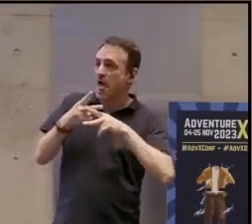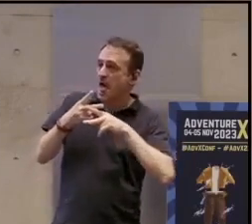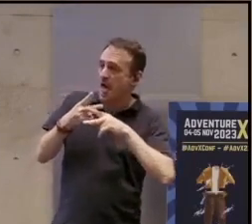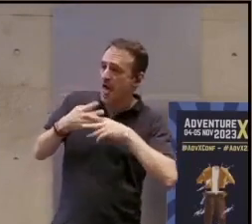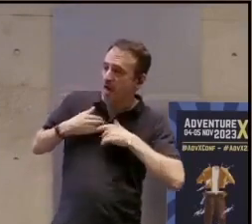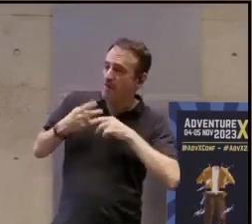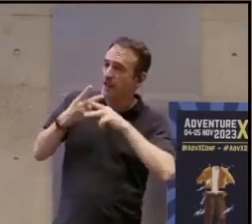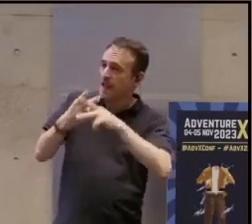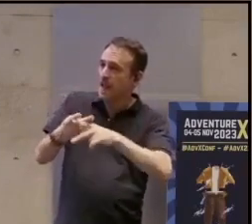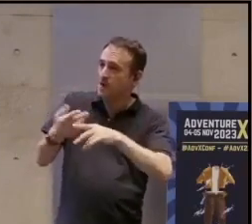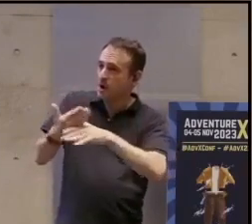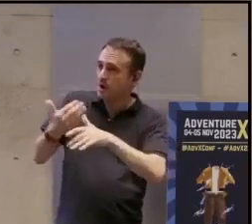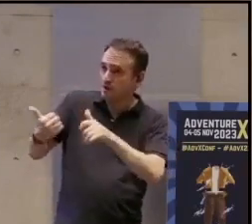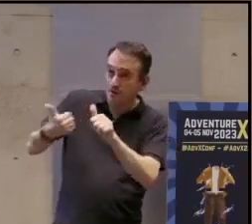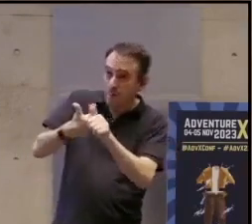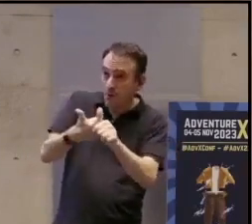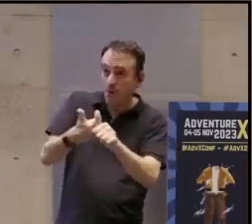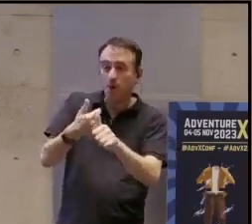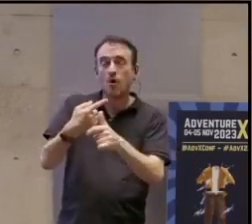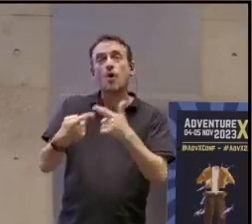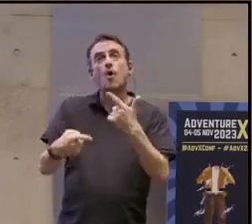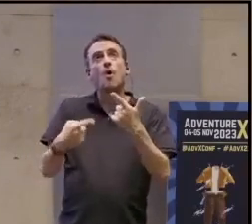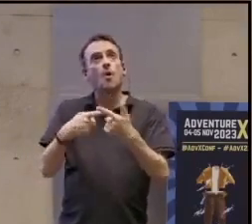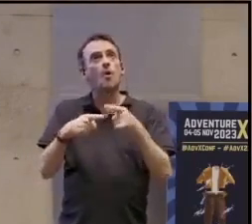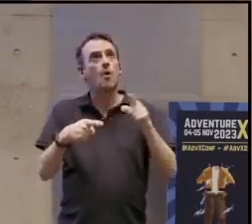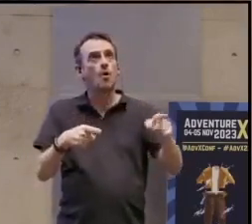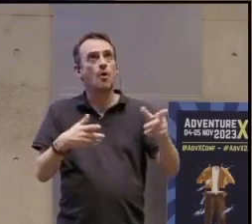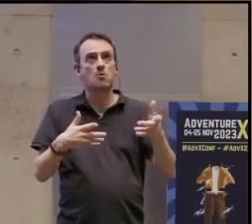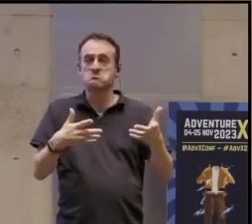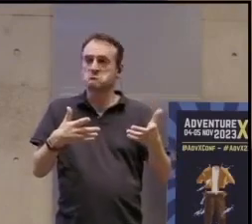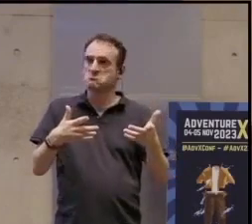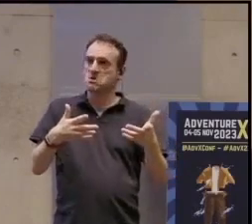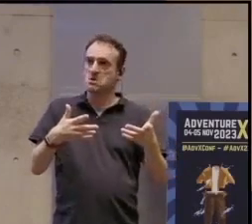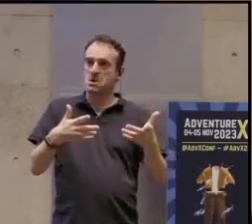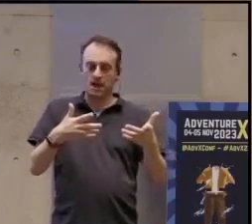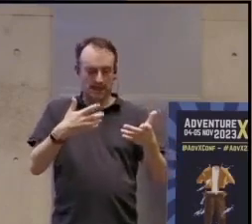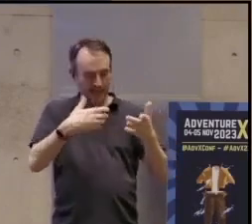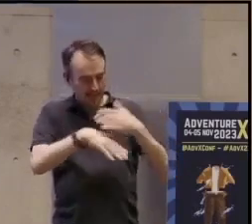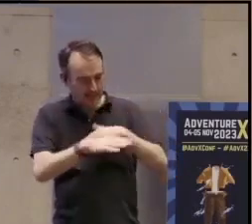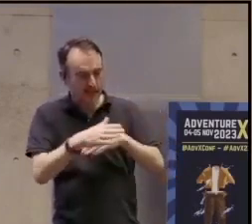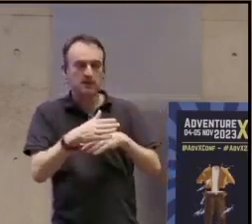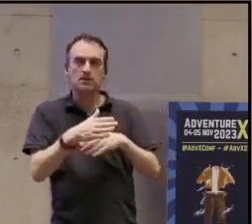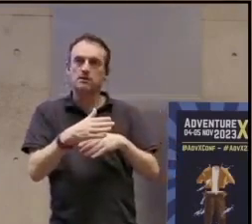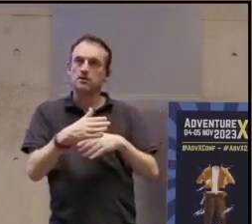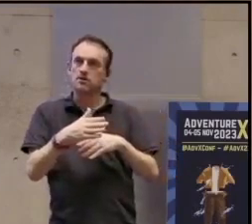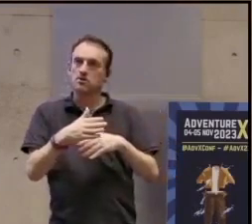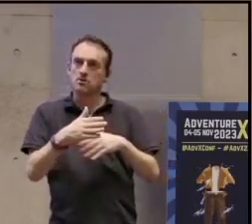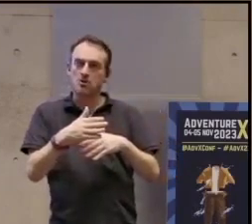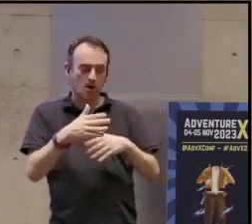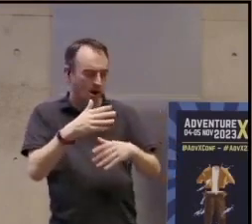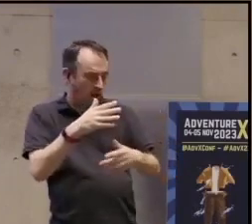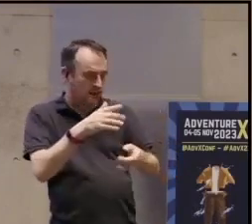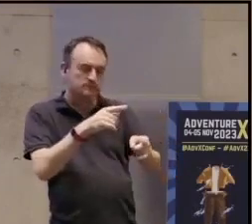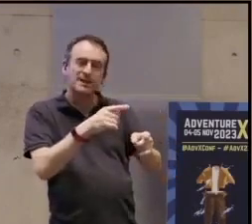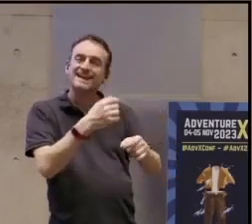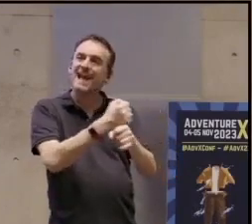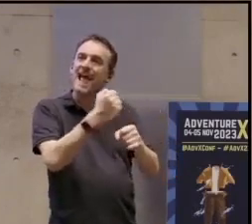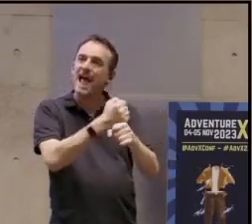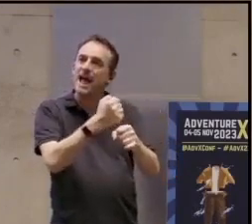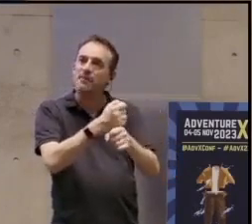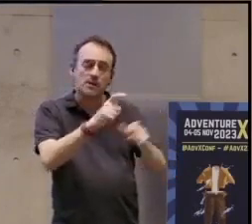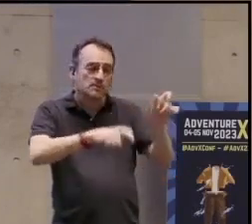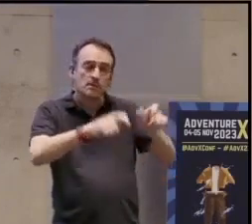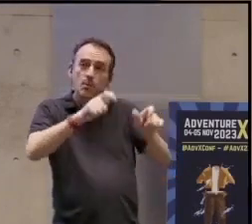Think about the treatment of, say, psychosis and severe mental health conditions. In real life, we would never treat people suffering from